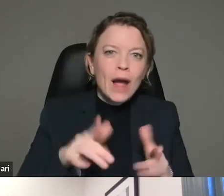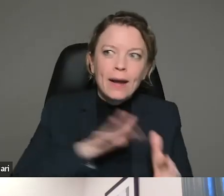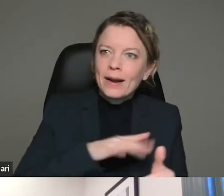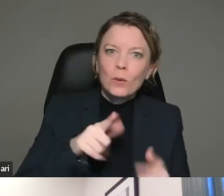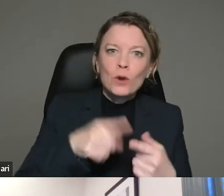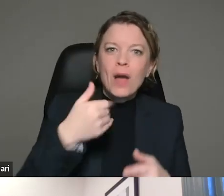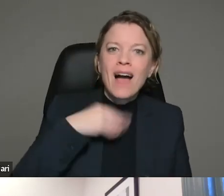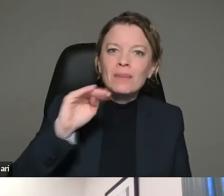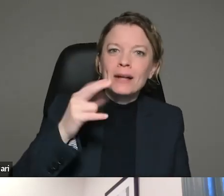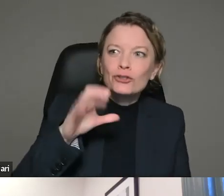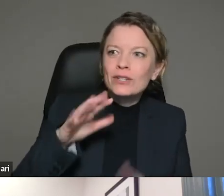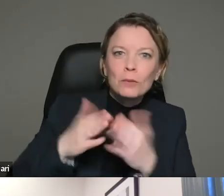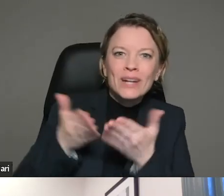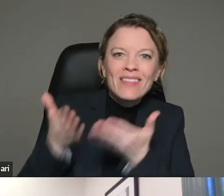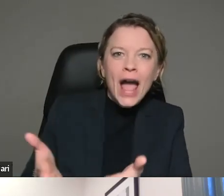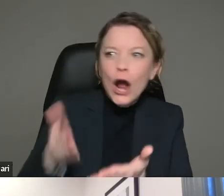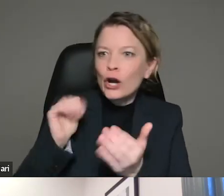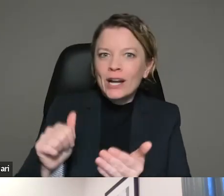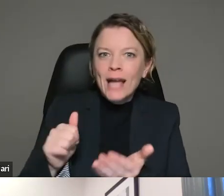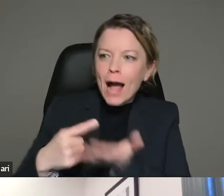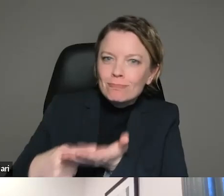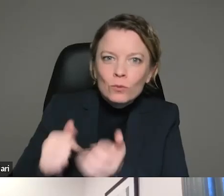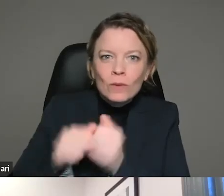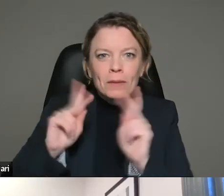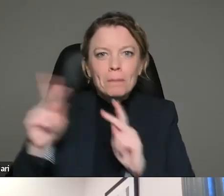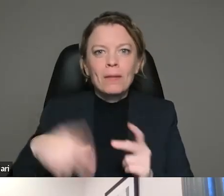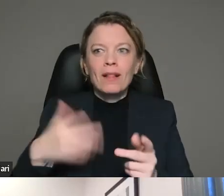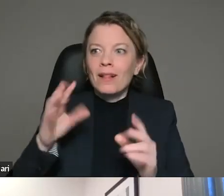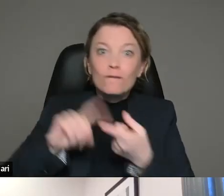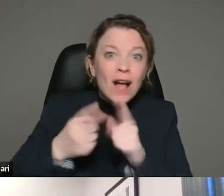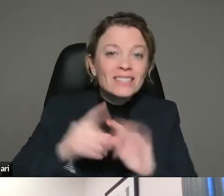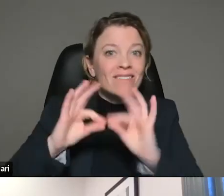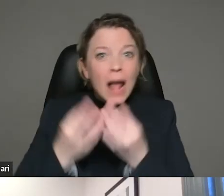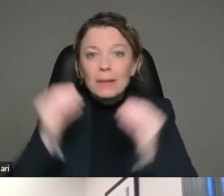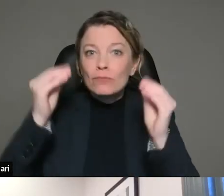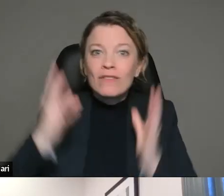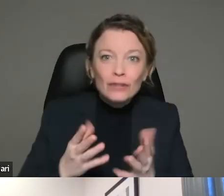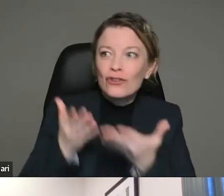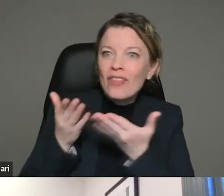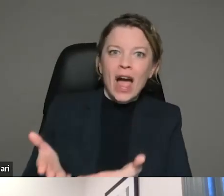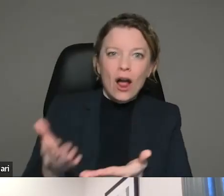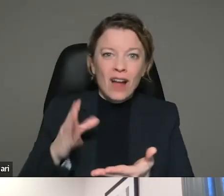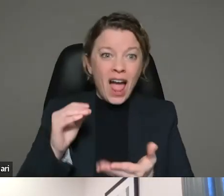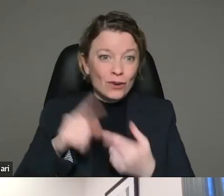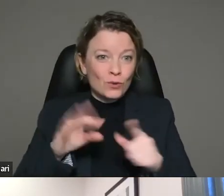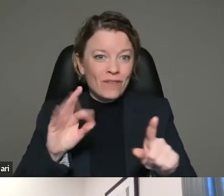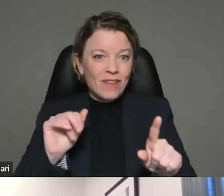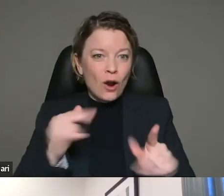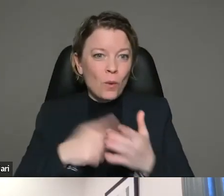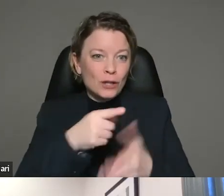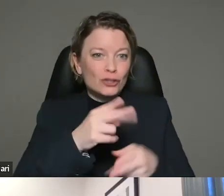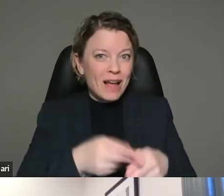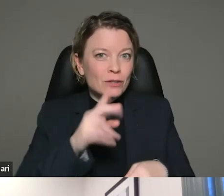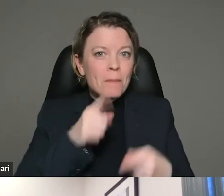the Mount Holyoke community behind you, your friends around you, your family, professors, or to Farah's point, previous colleagues that